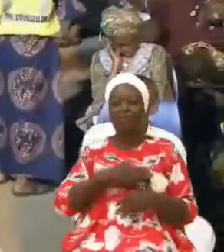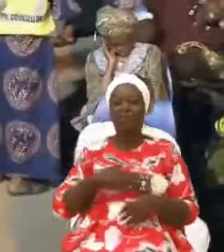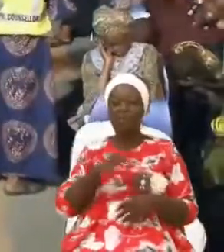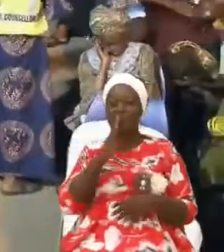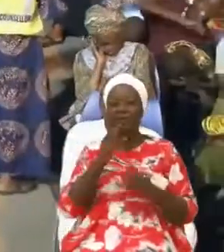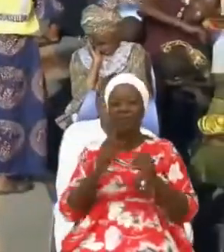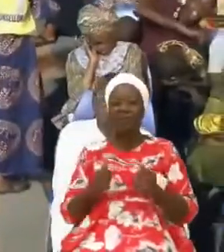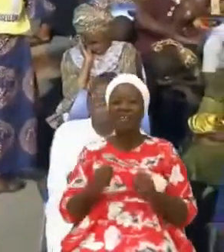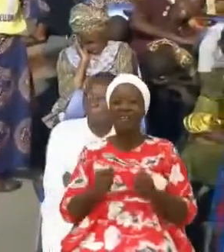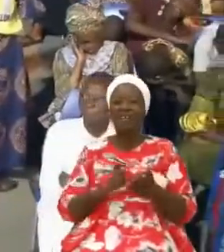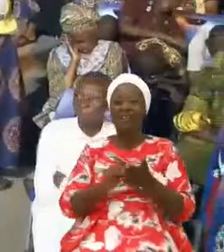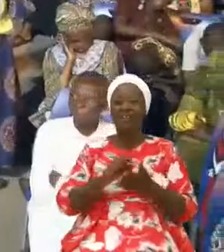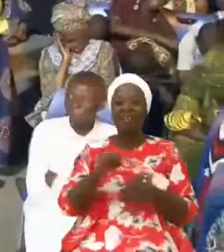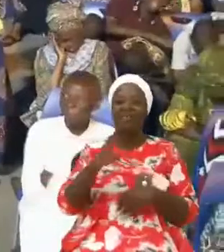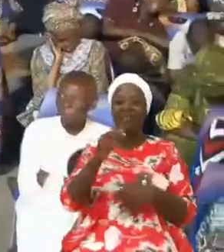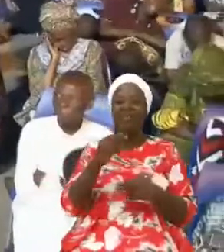now.